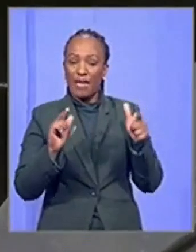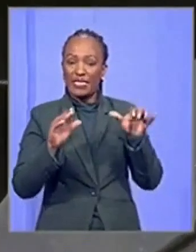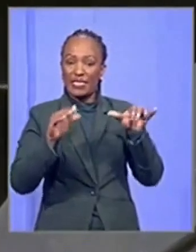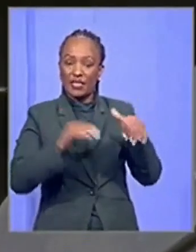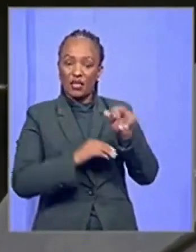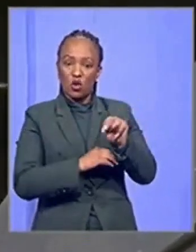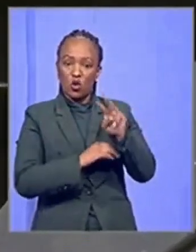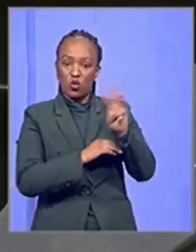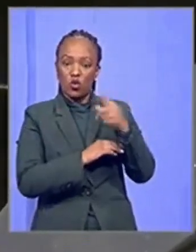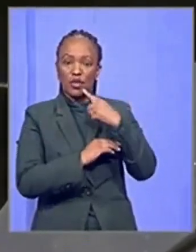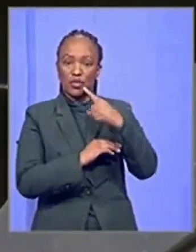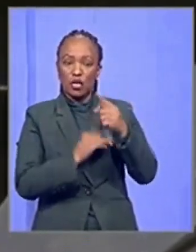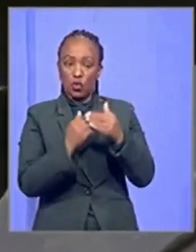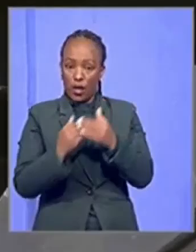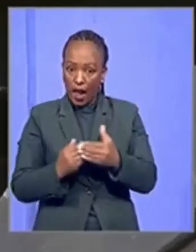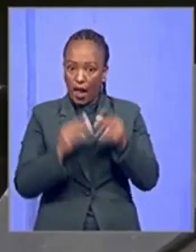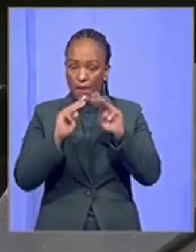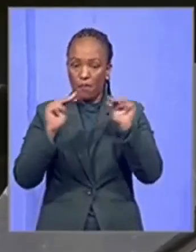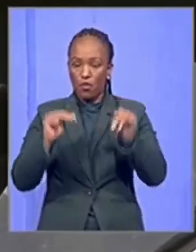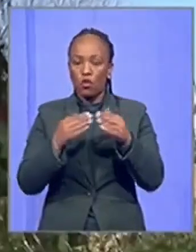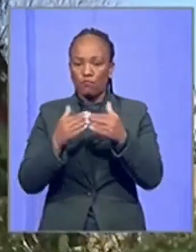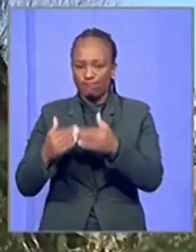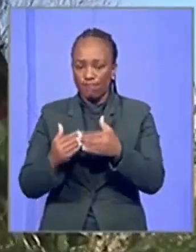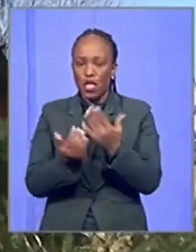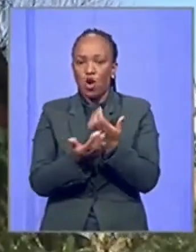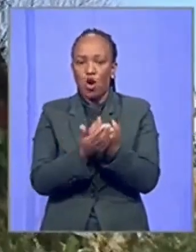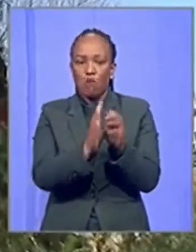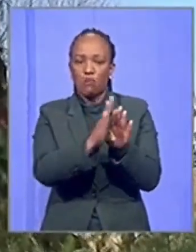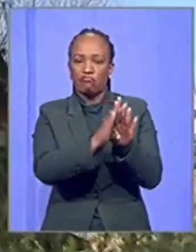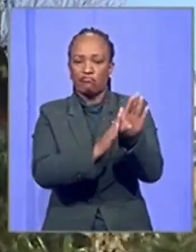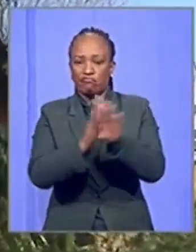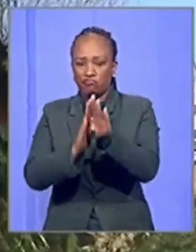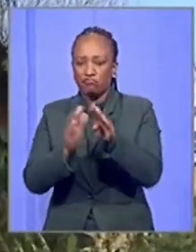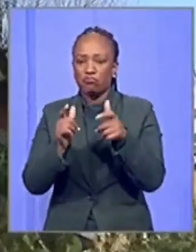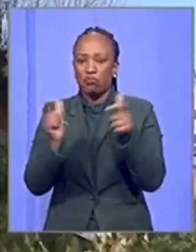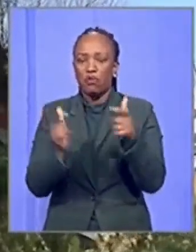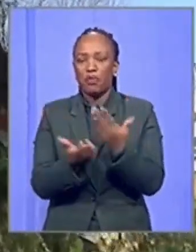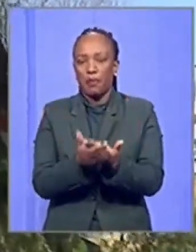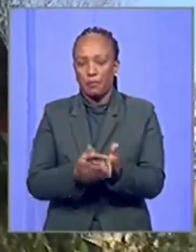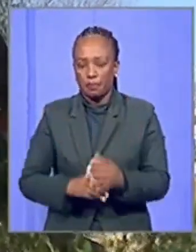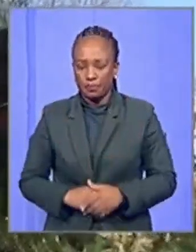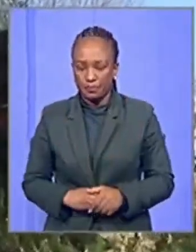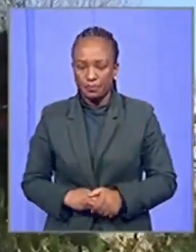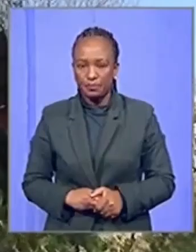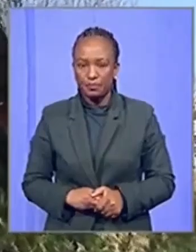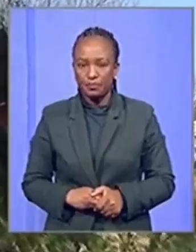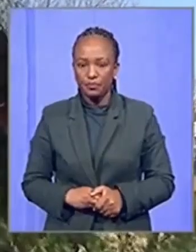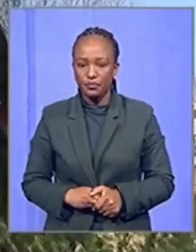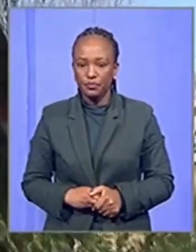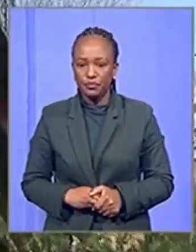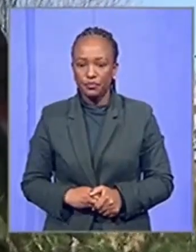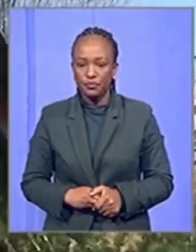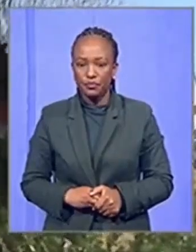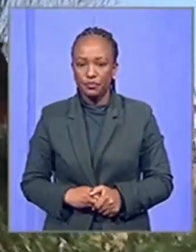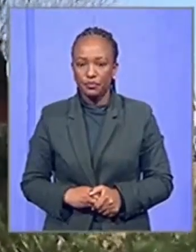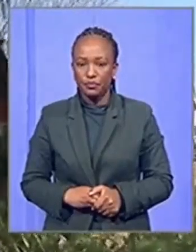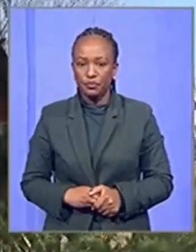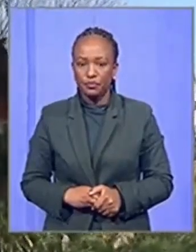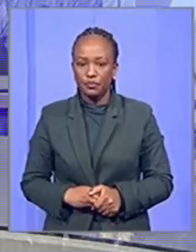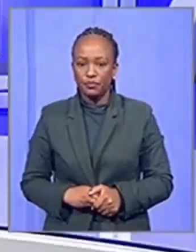somarela di-museum go tla thusa go godisa ikonomi ya province. Zebulon Maine, SABC News, Lichtenburg.